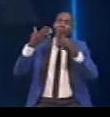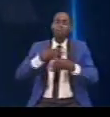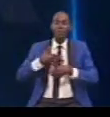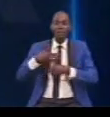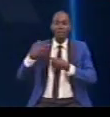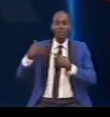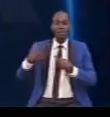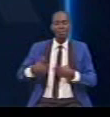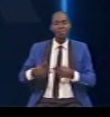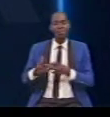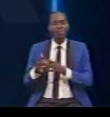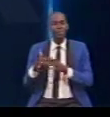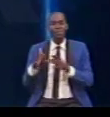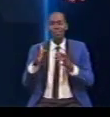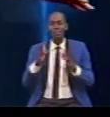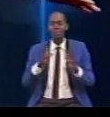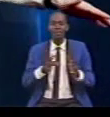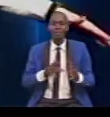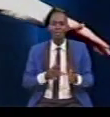heart, Jesus.